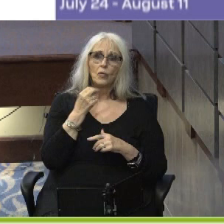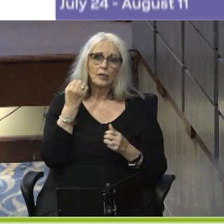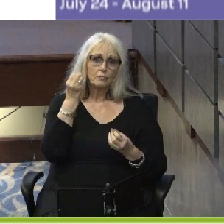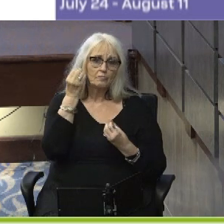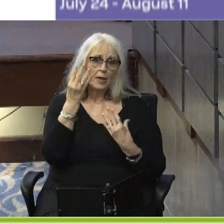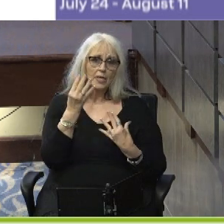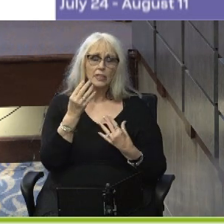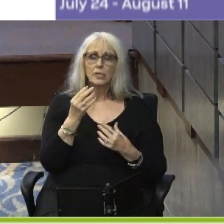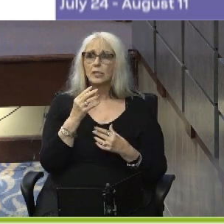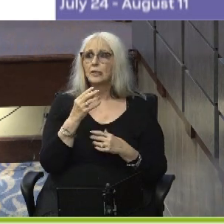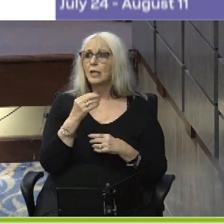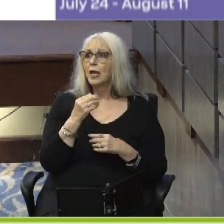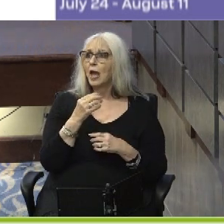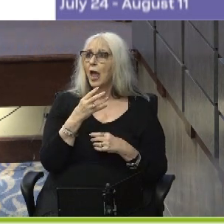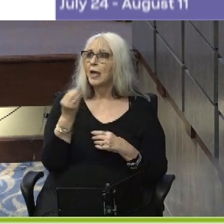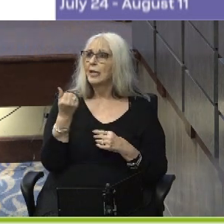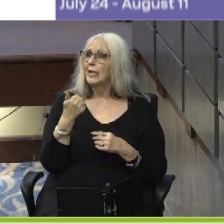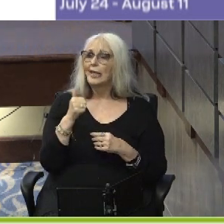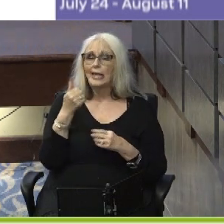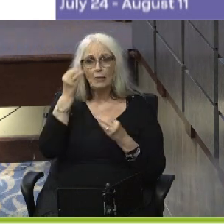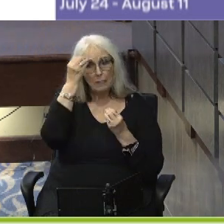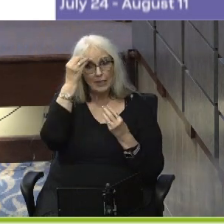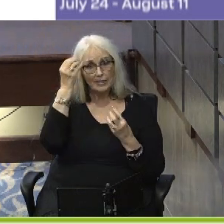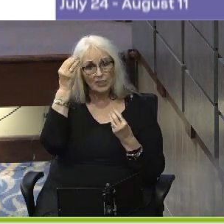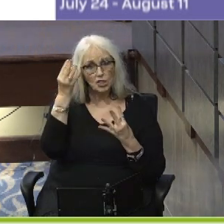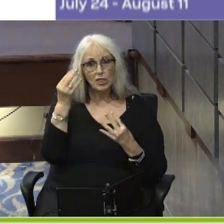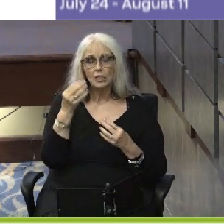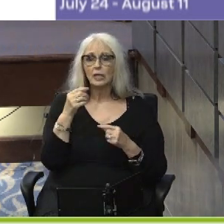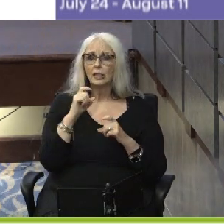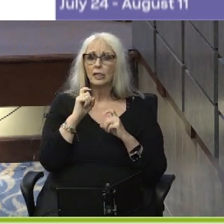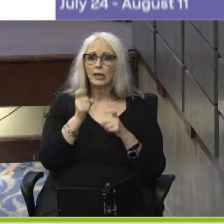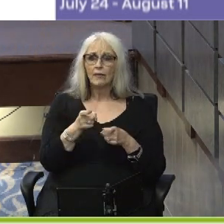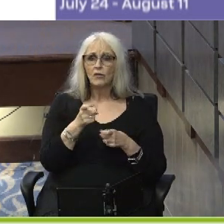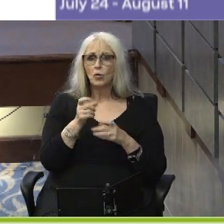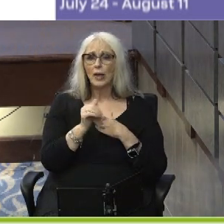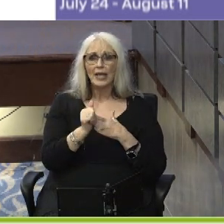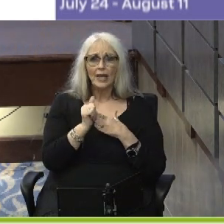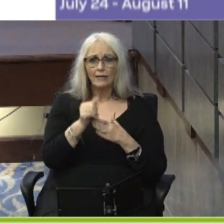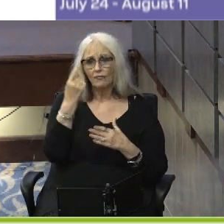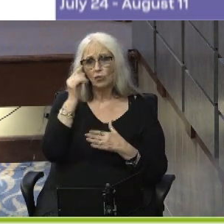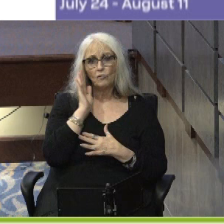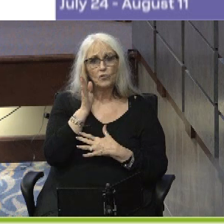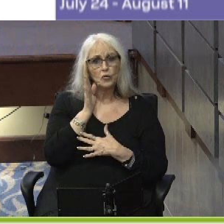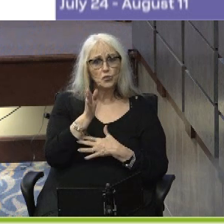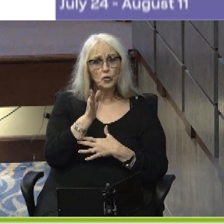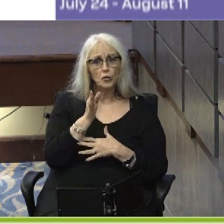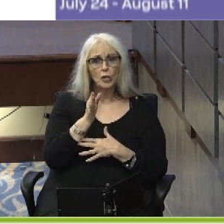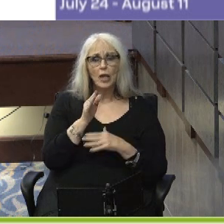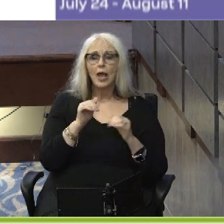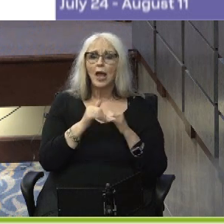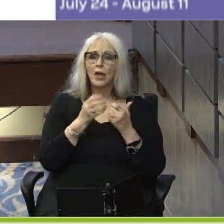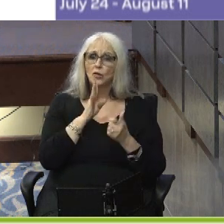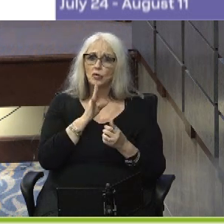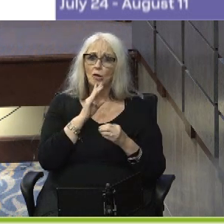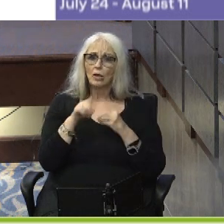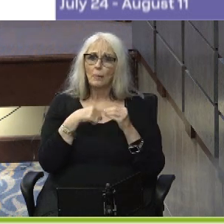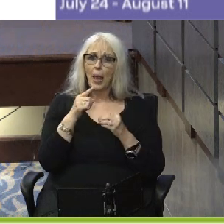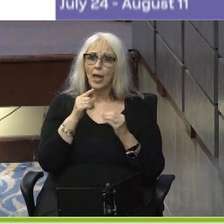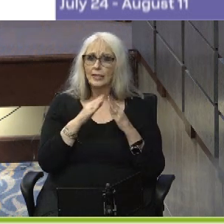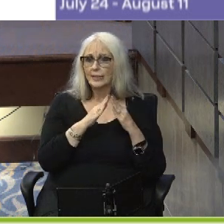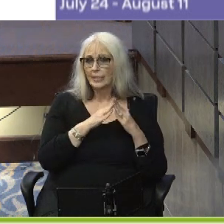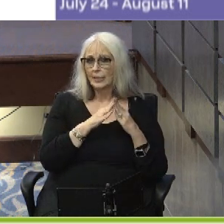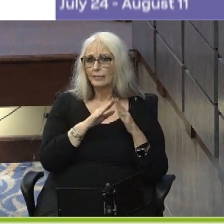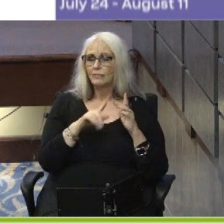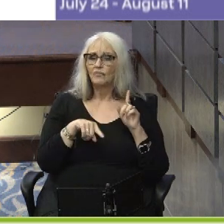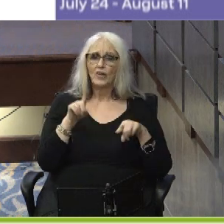tagline, but also just any kind of messaging and giving you kind of a guidance for the future for how you can speak about the city in various